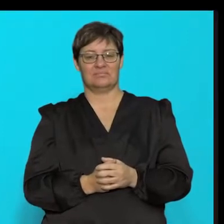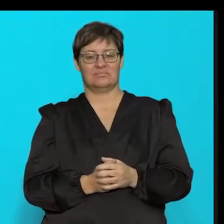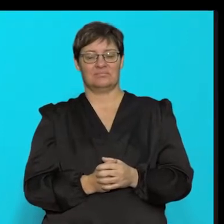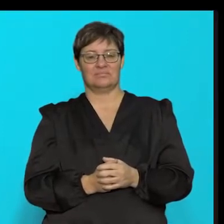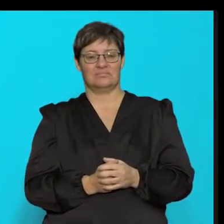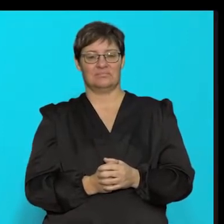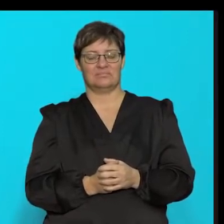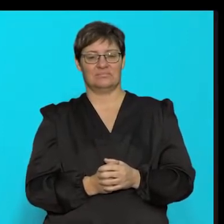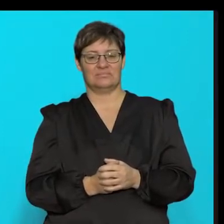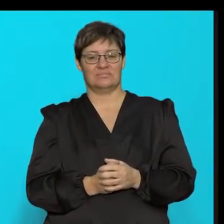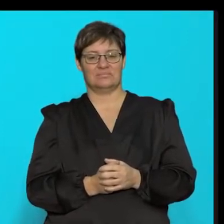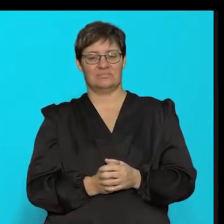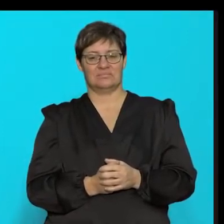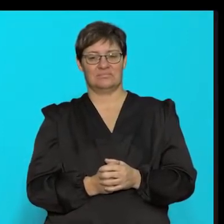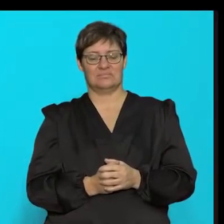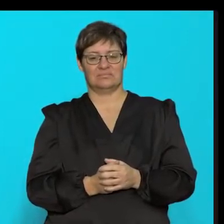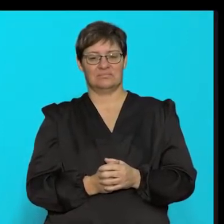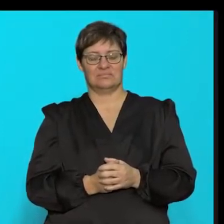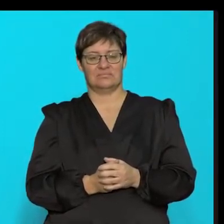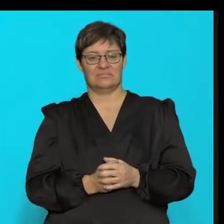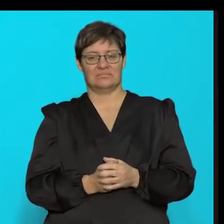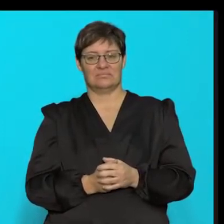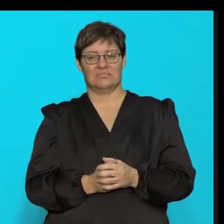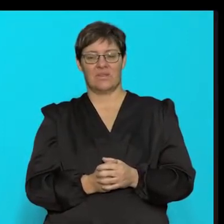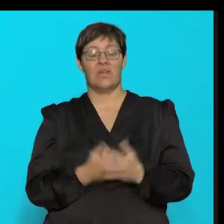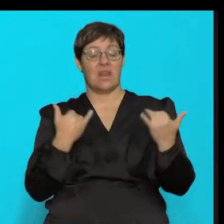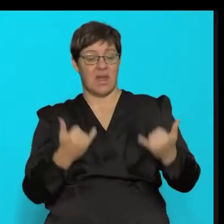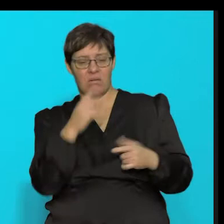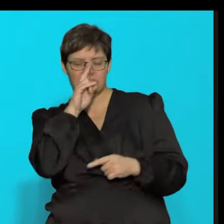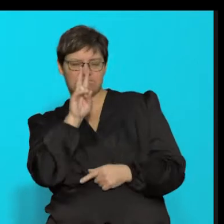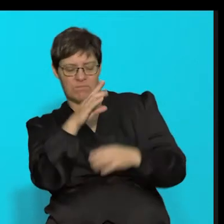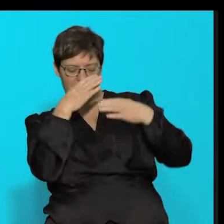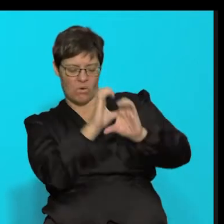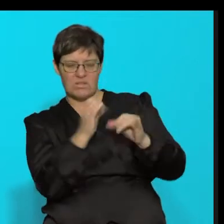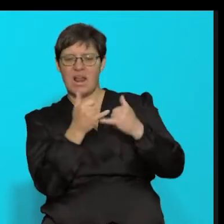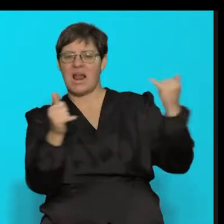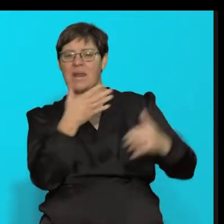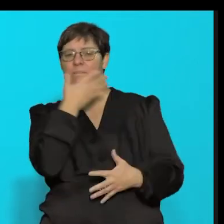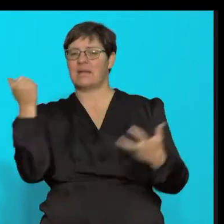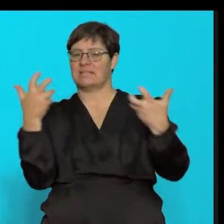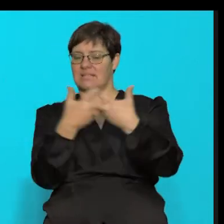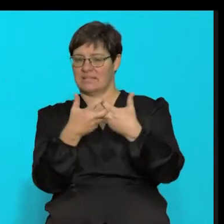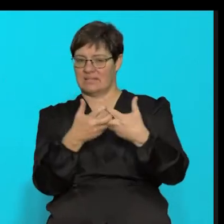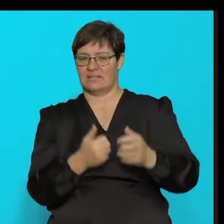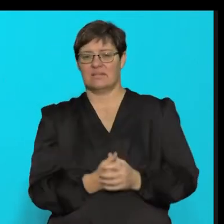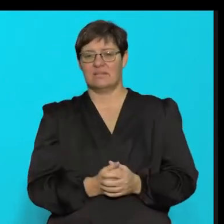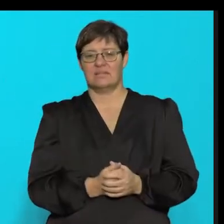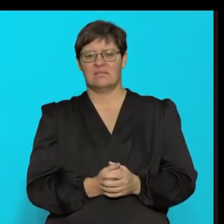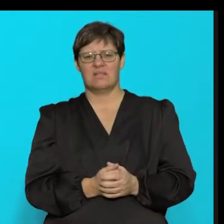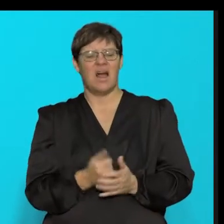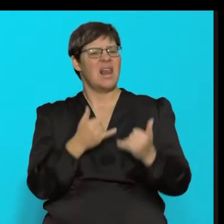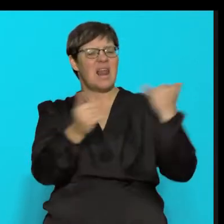Then from there, let's look at the line of best fit. Okay, you've probably heard of the line of best